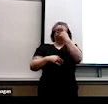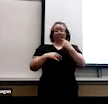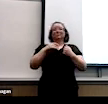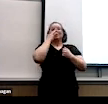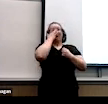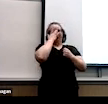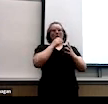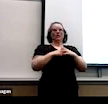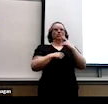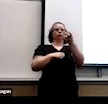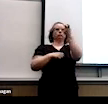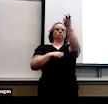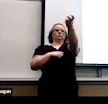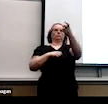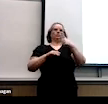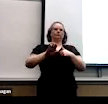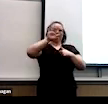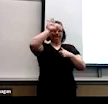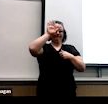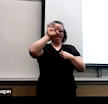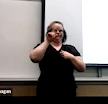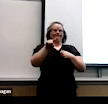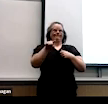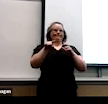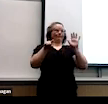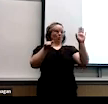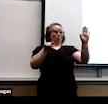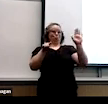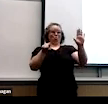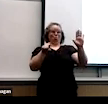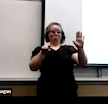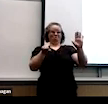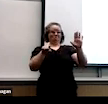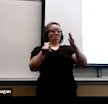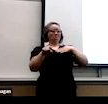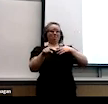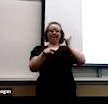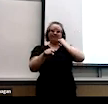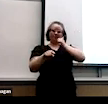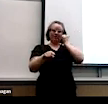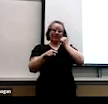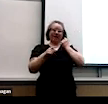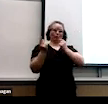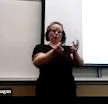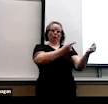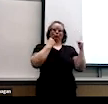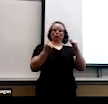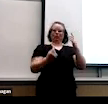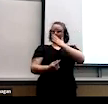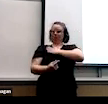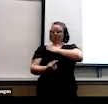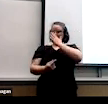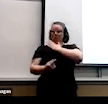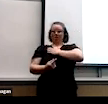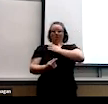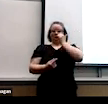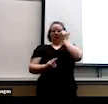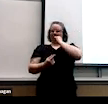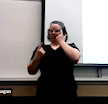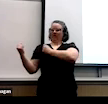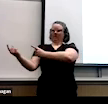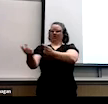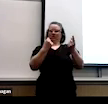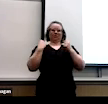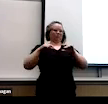I find so much commonality in your work, in my work. Absolutely. Even though they seem like totally disparate. They are not.